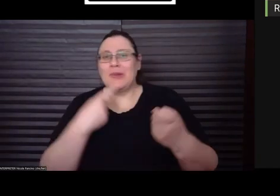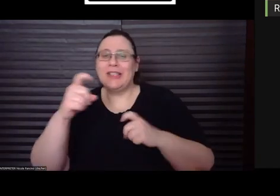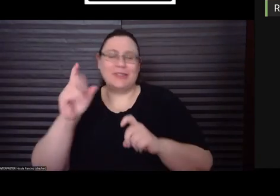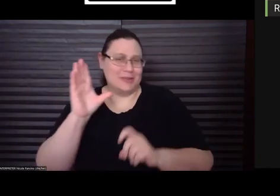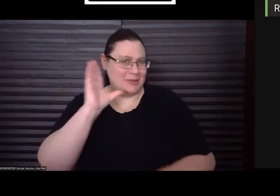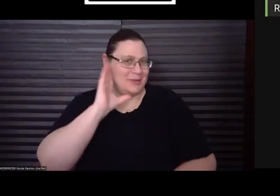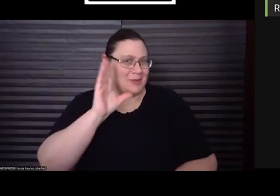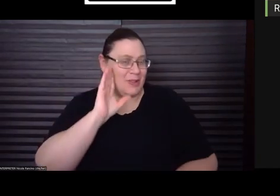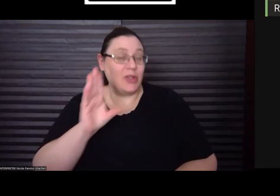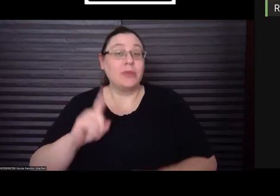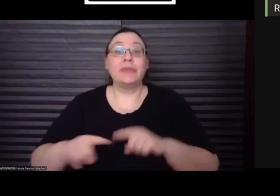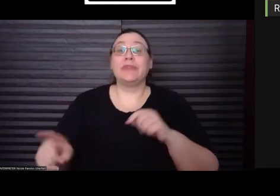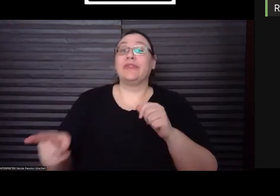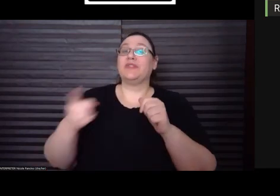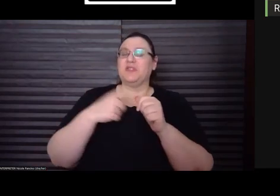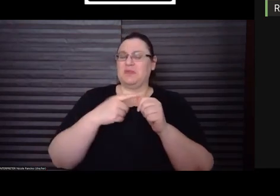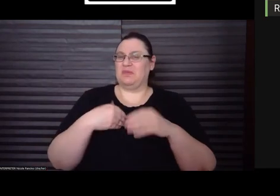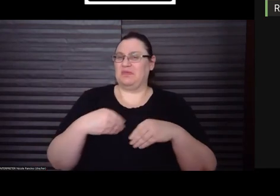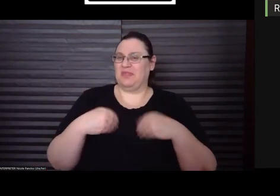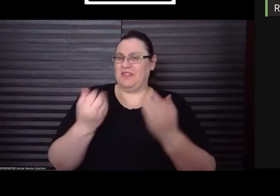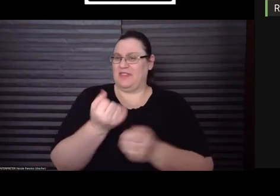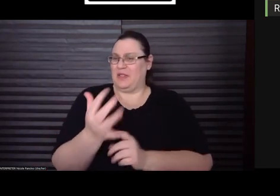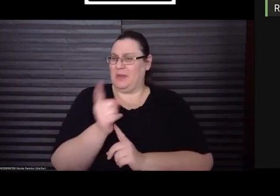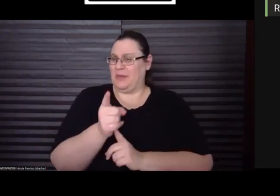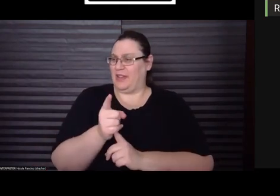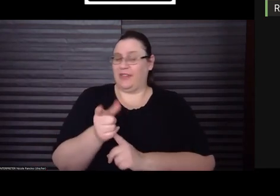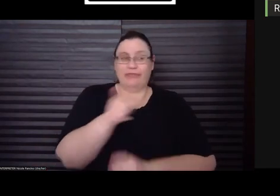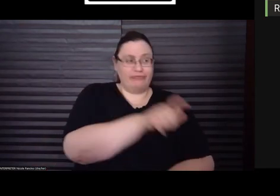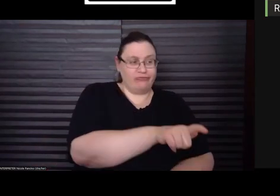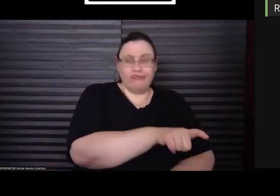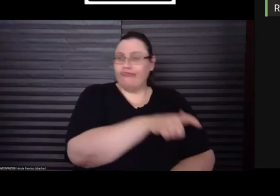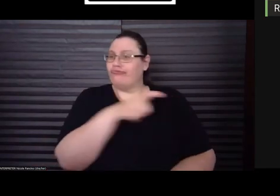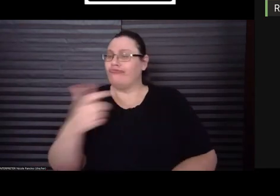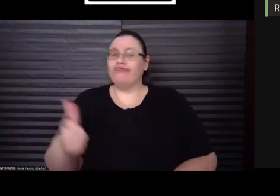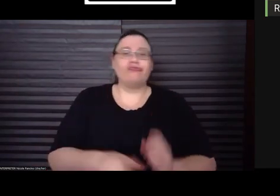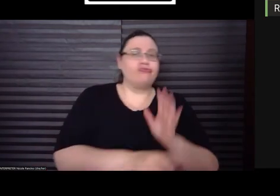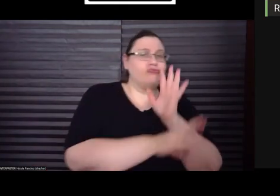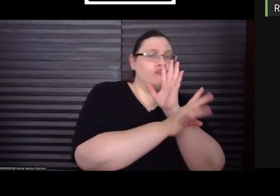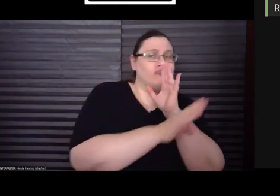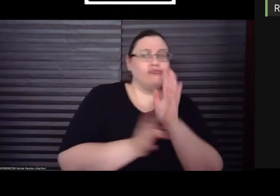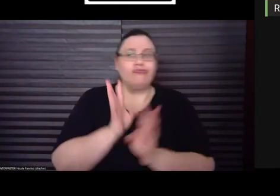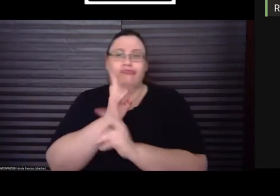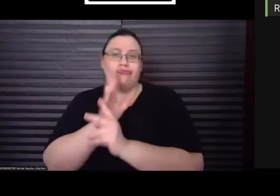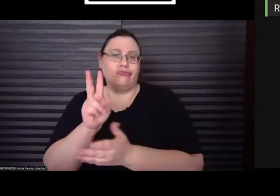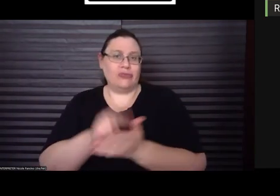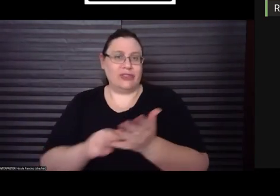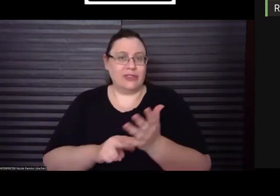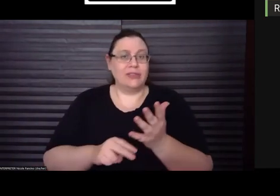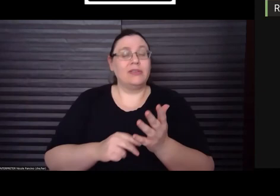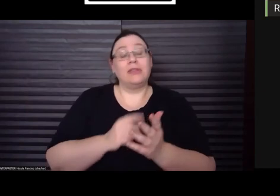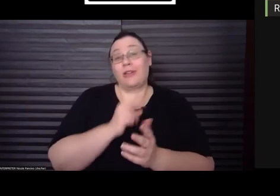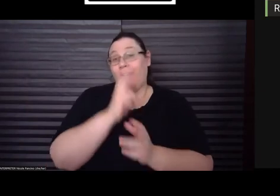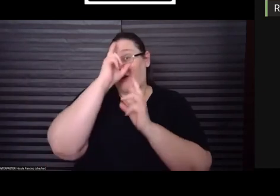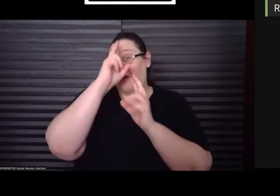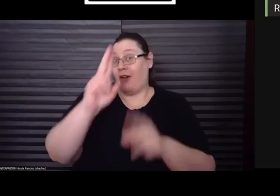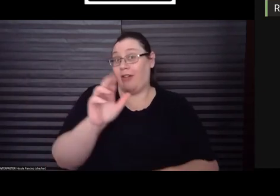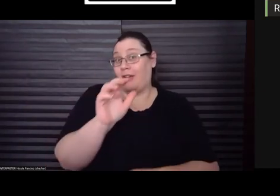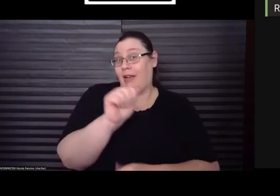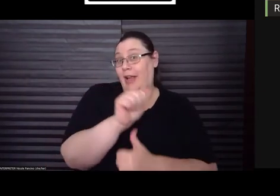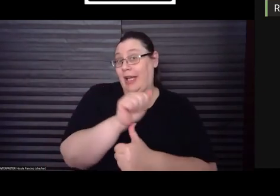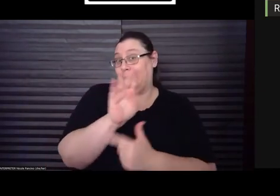and forth, we're going to go ahead and give you guys a few minutes to read. In ode to